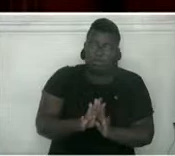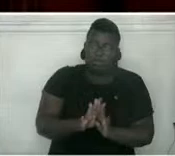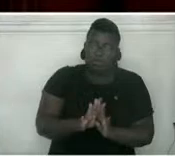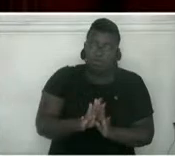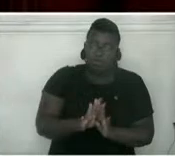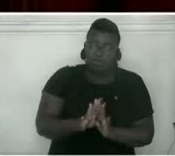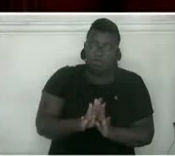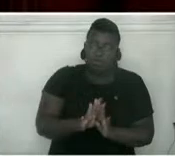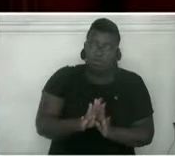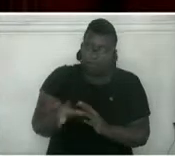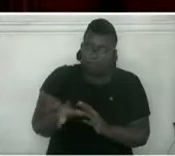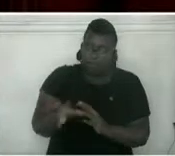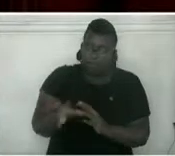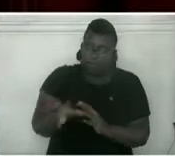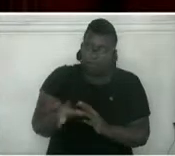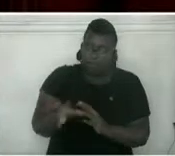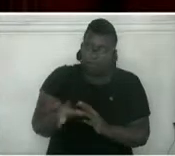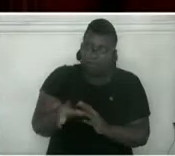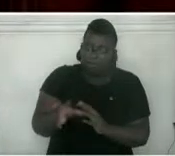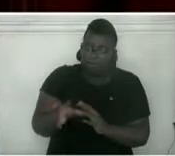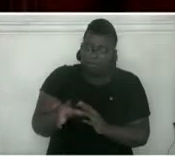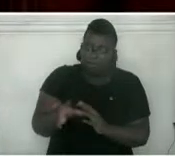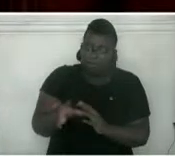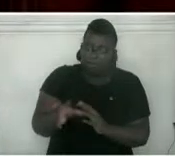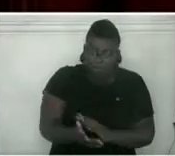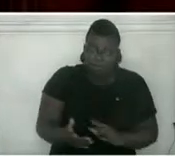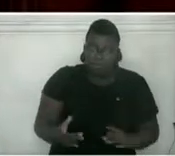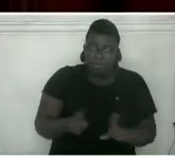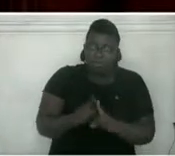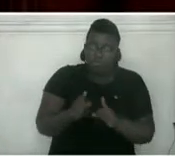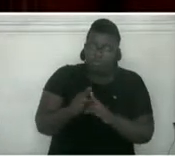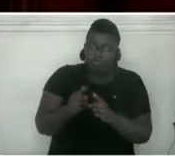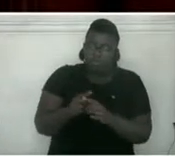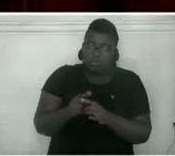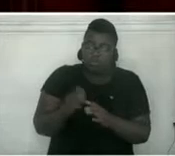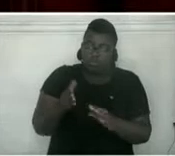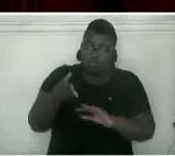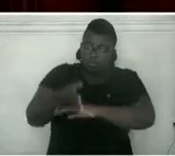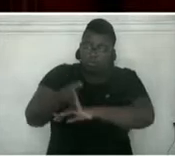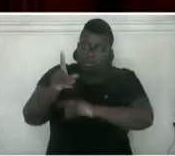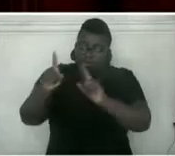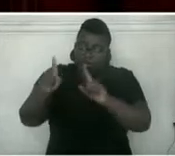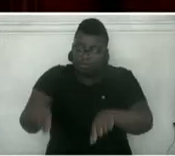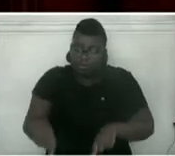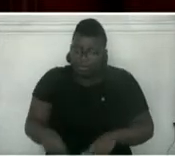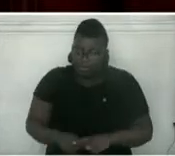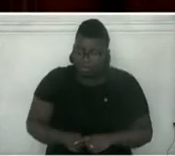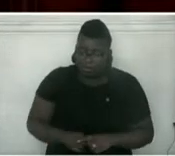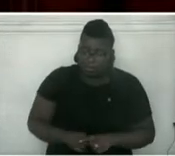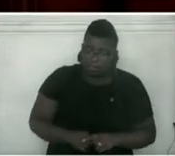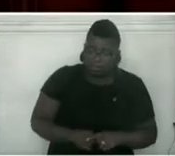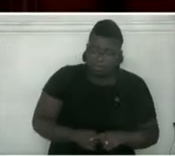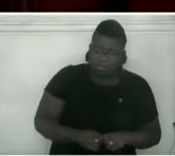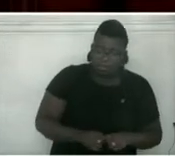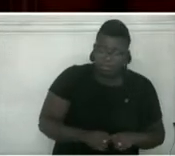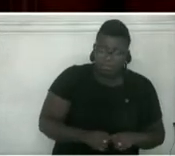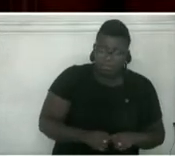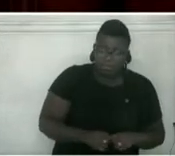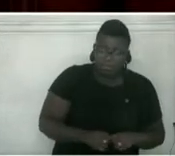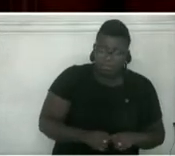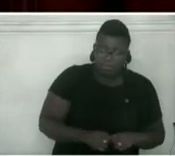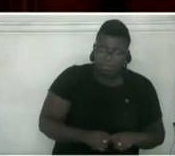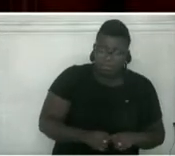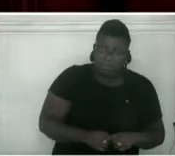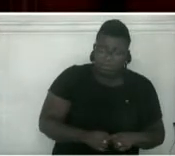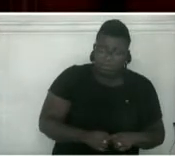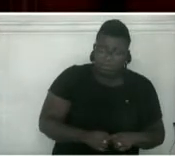potholes and develop proactive interventions. We also demand the same plans from the